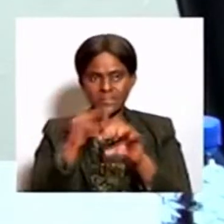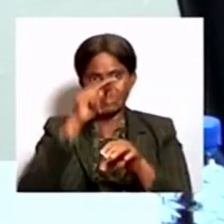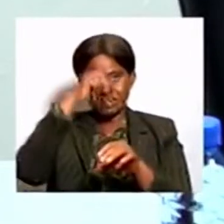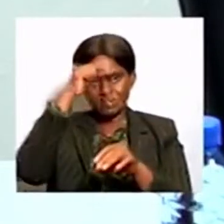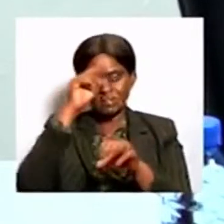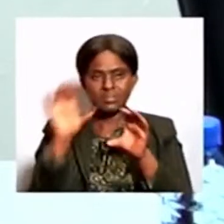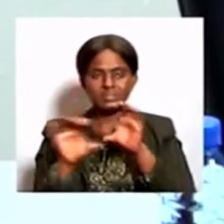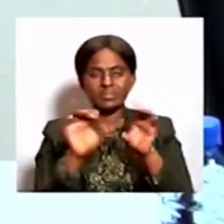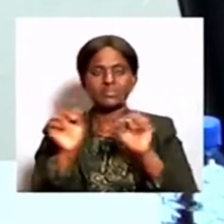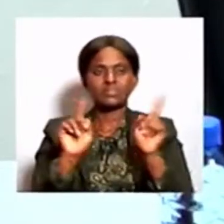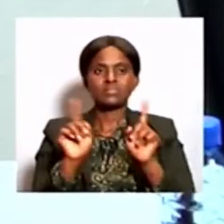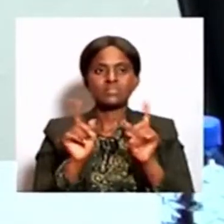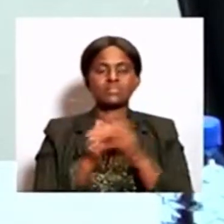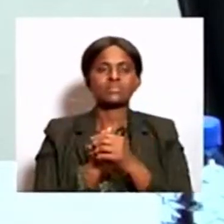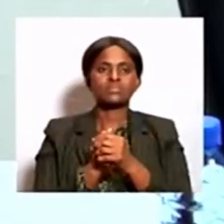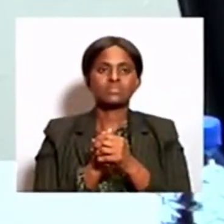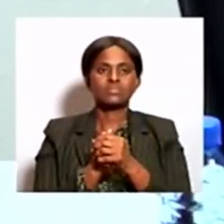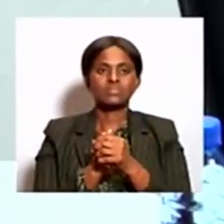where